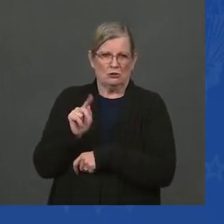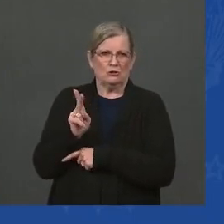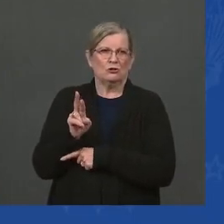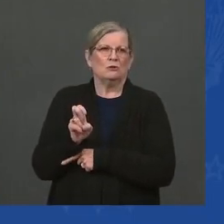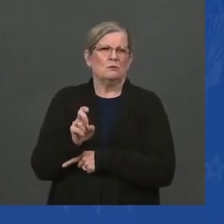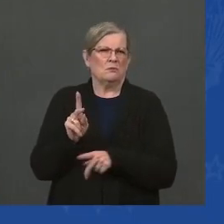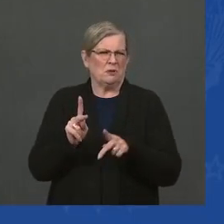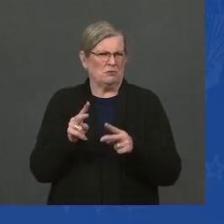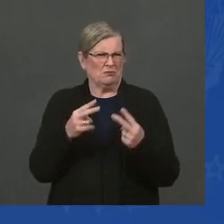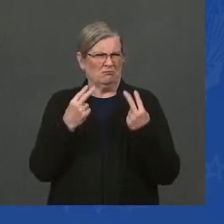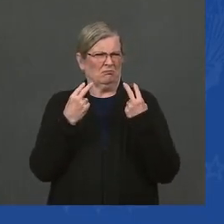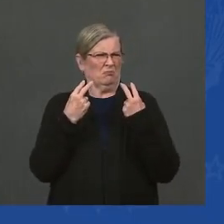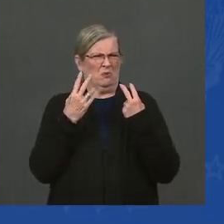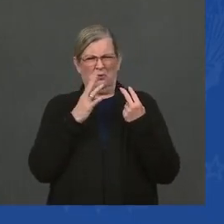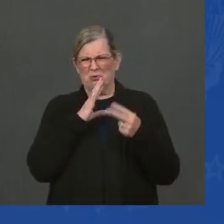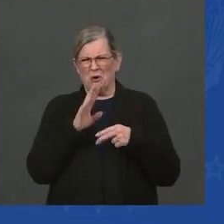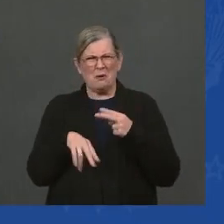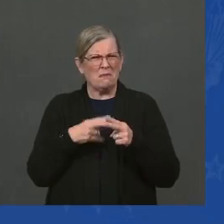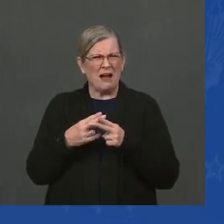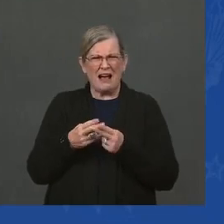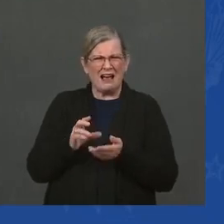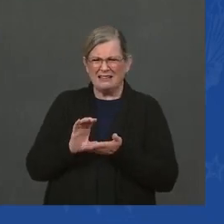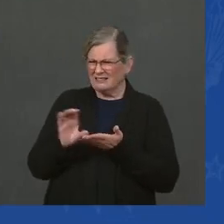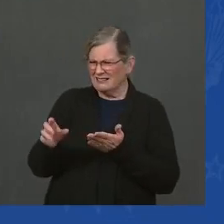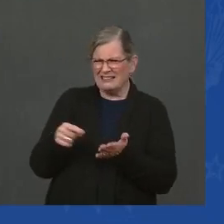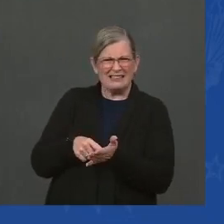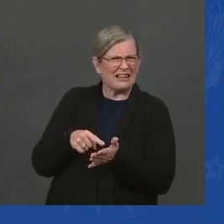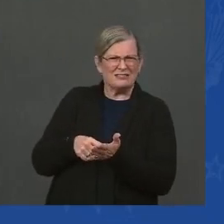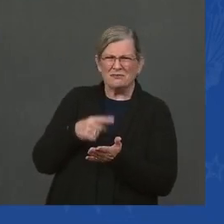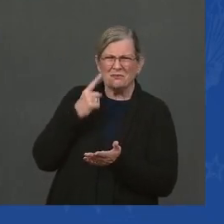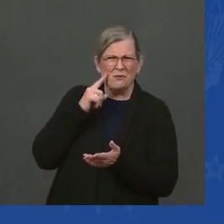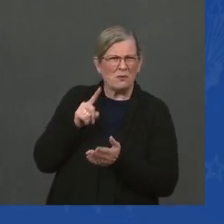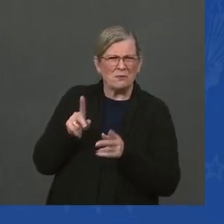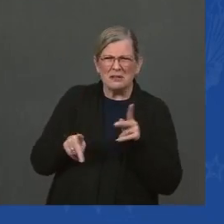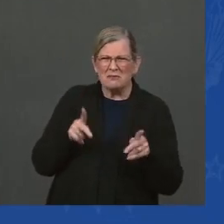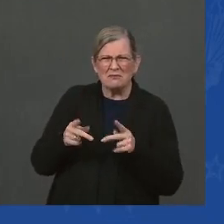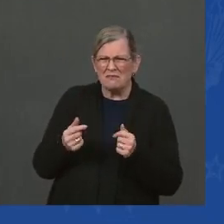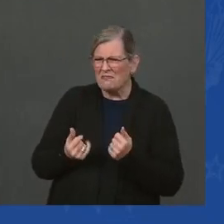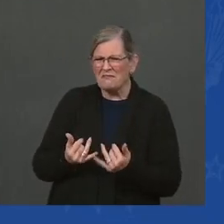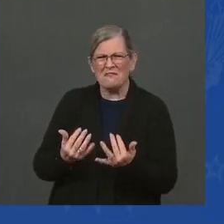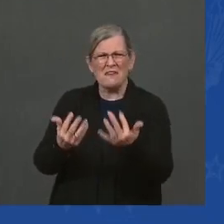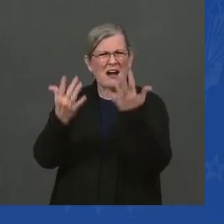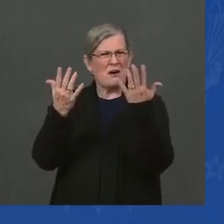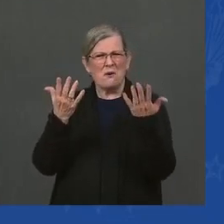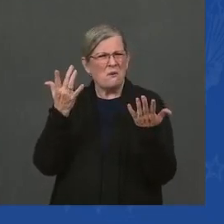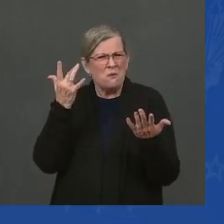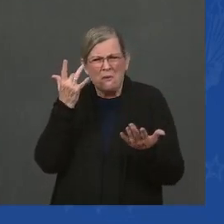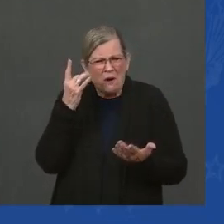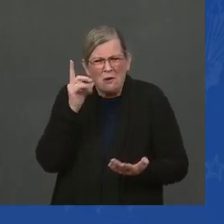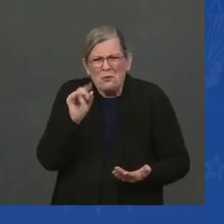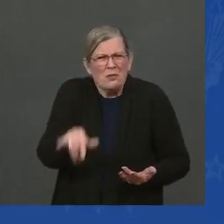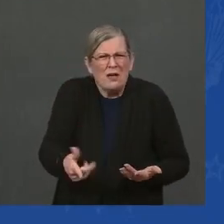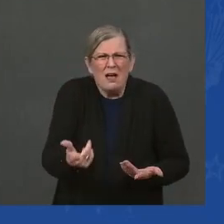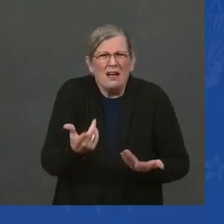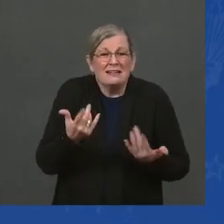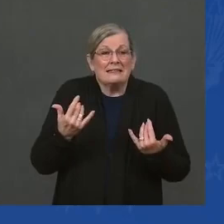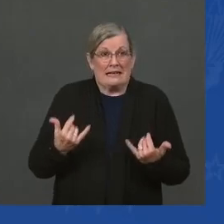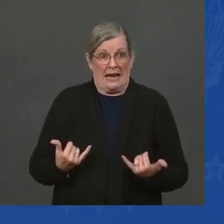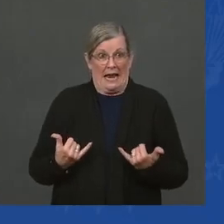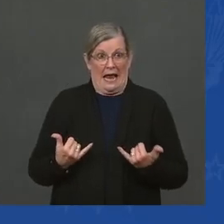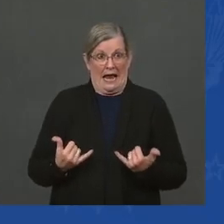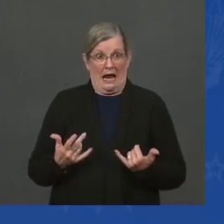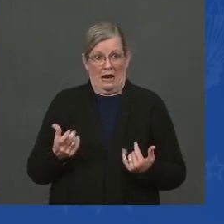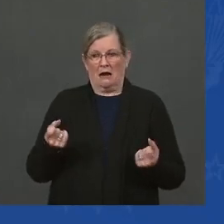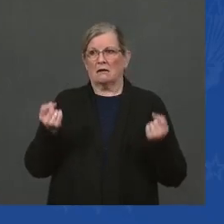know, burn down more of their forest? Or why are you doing that so they will do? Now, everybody goes, whoa, what